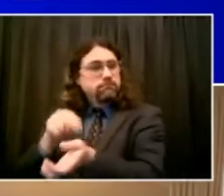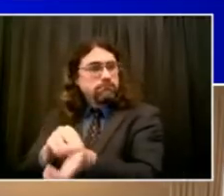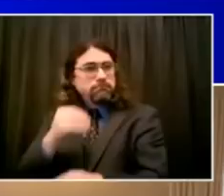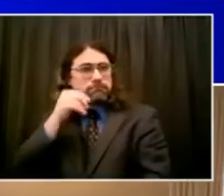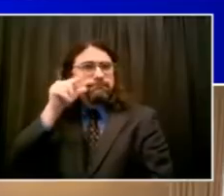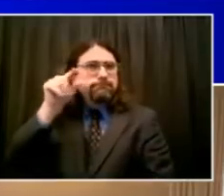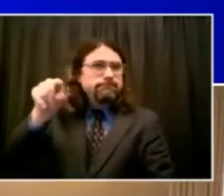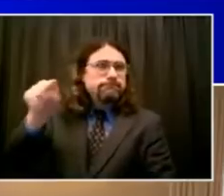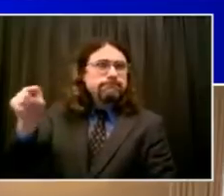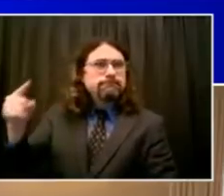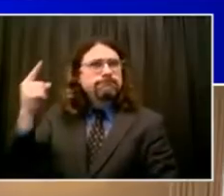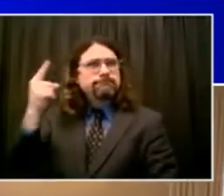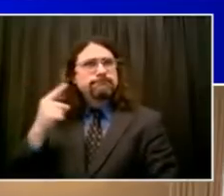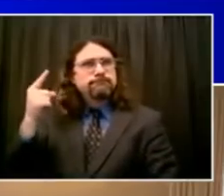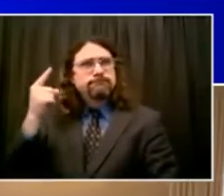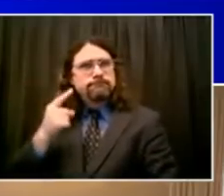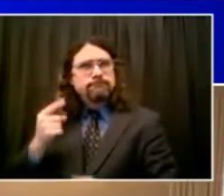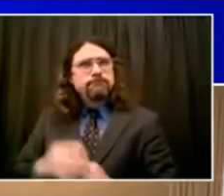for-profit enterprises.